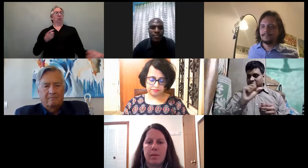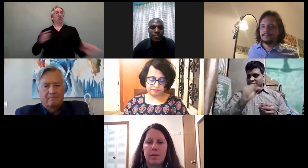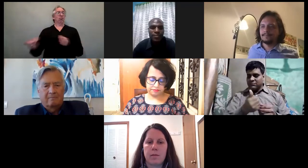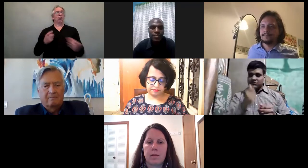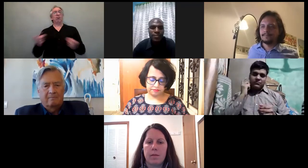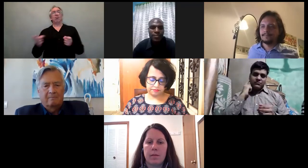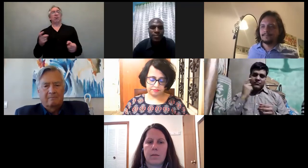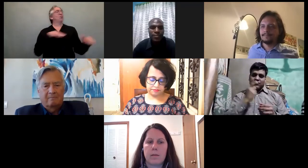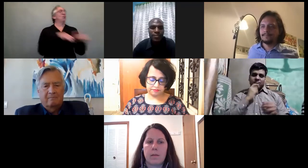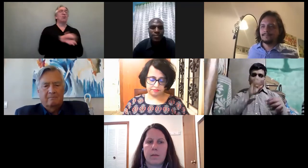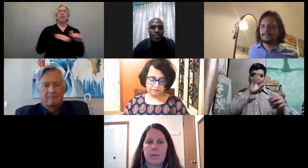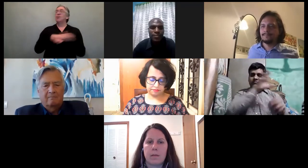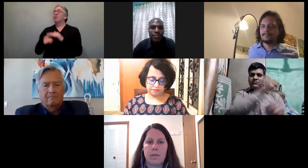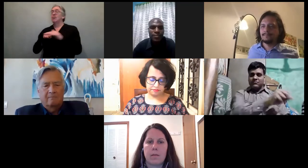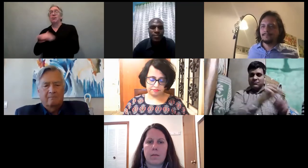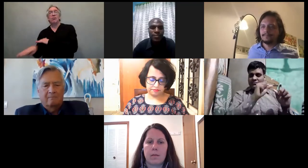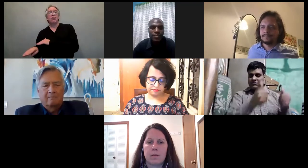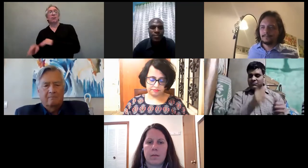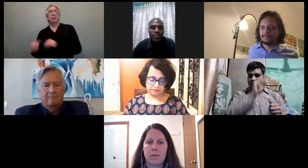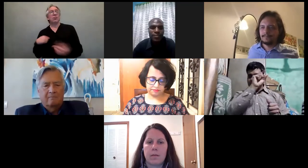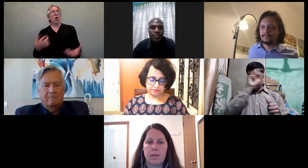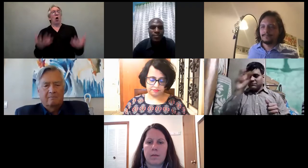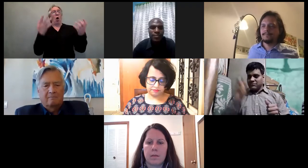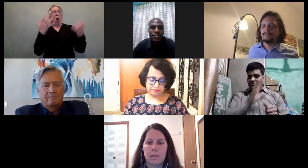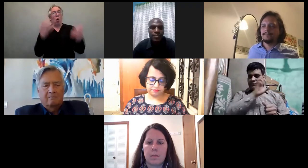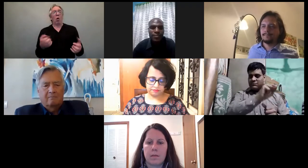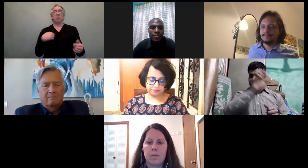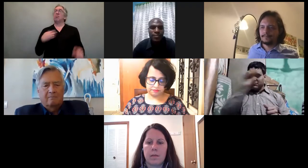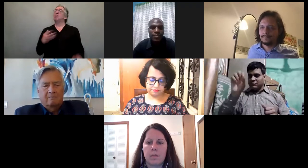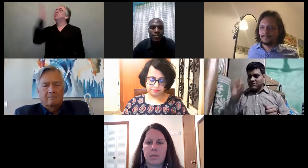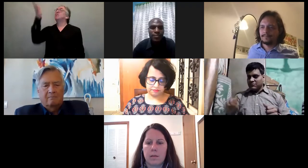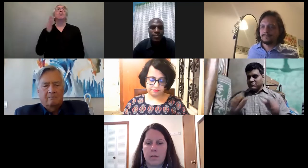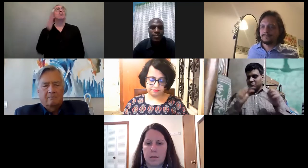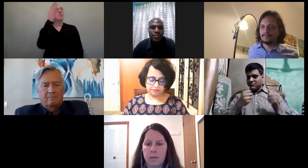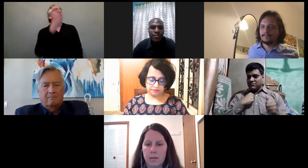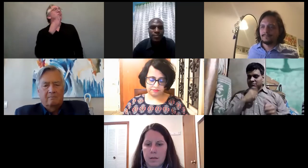access and to be able to reach places.